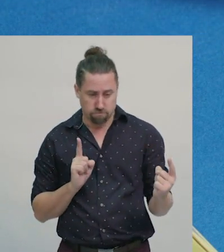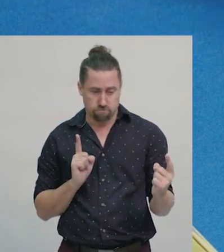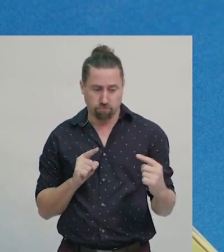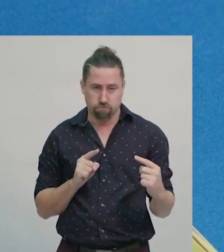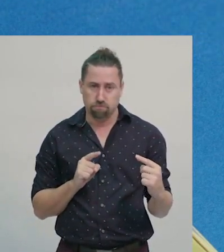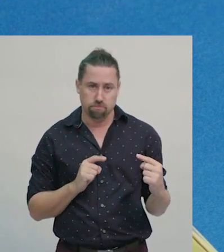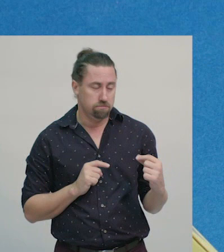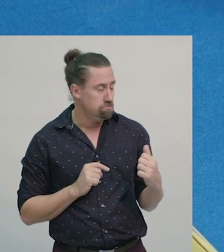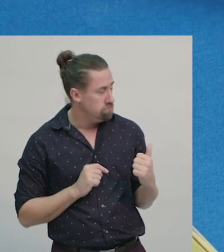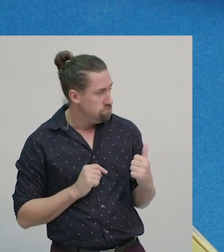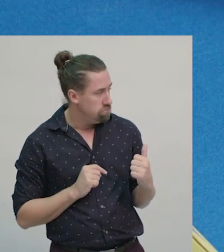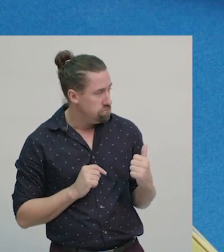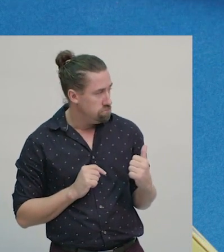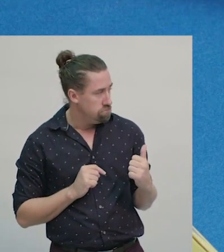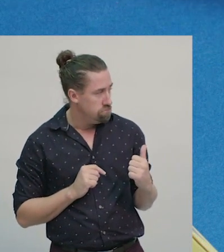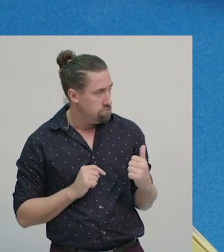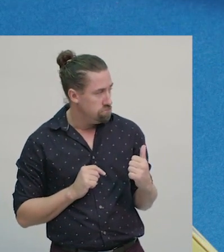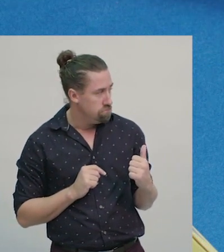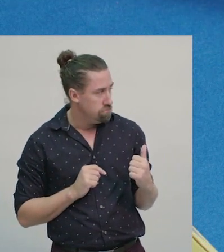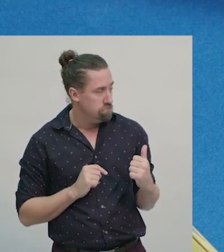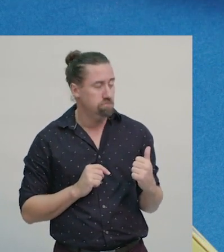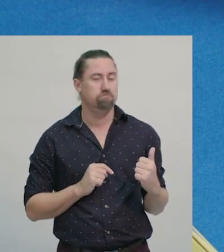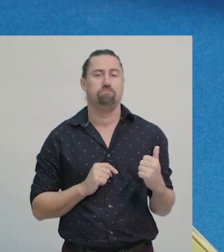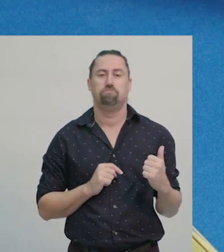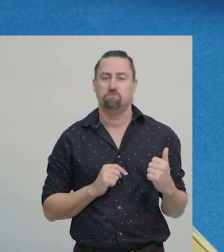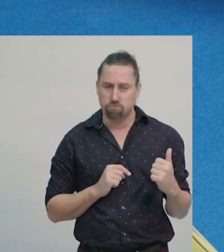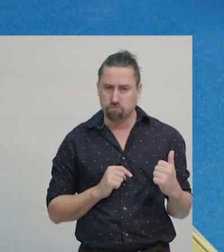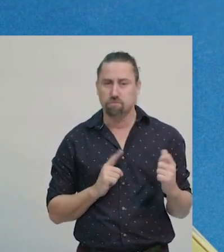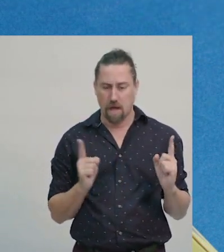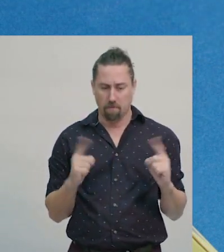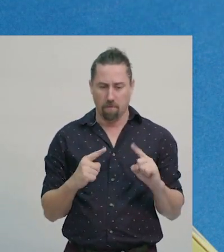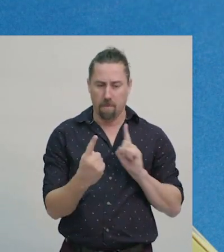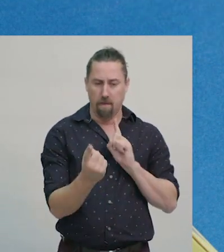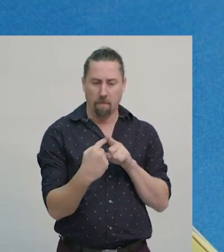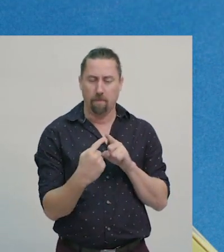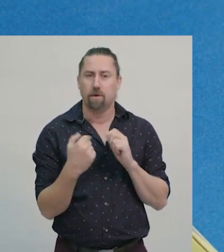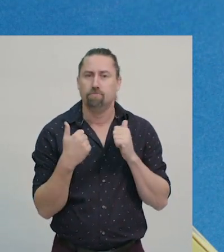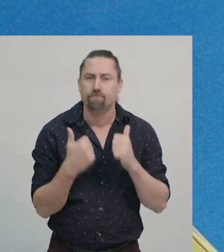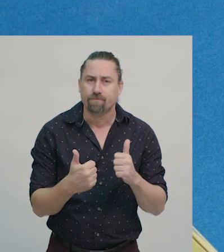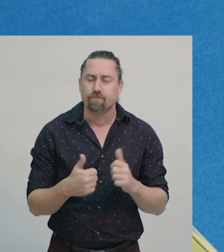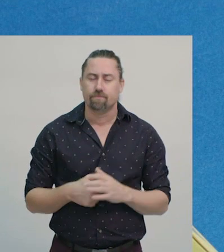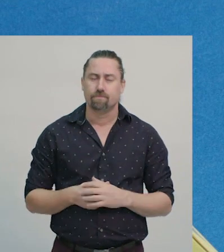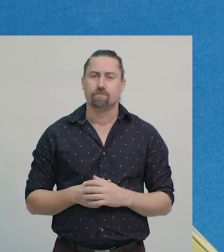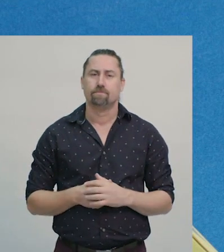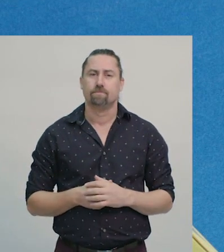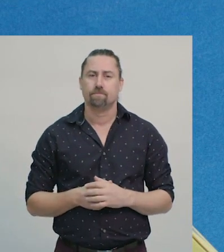2 triangles, and we put our last one together.